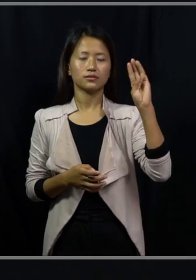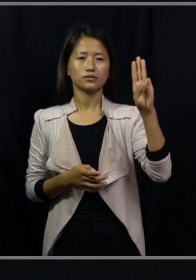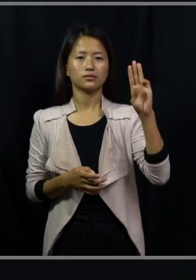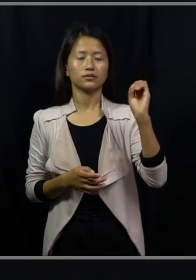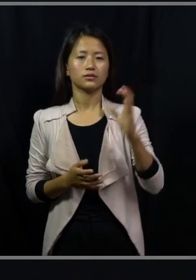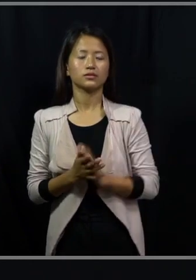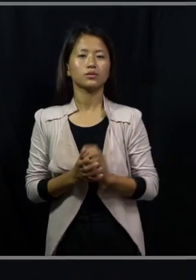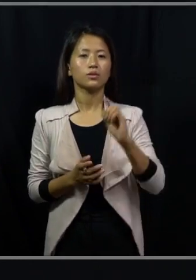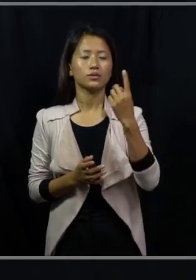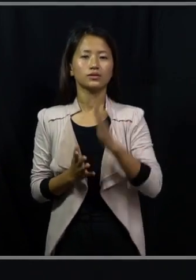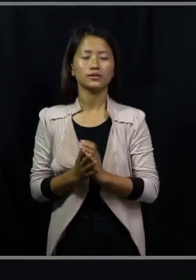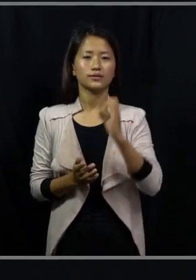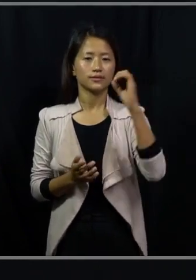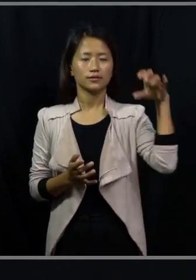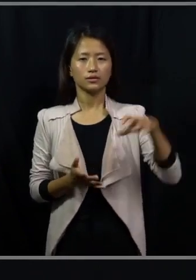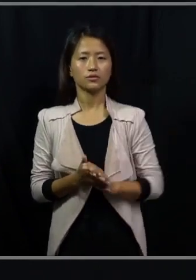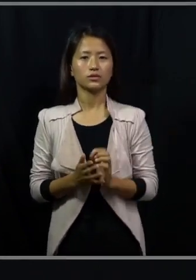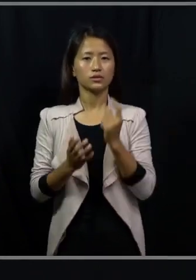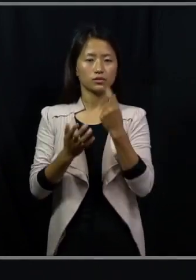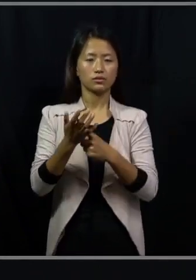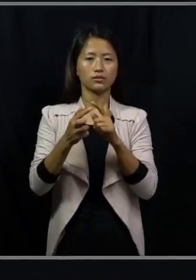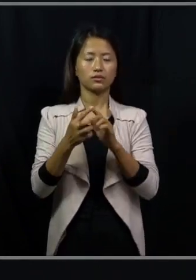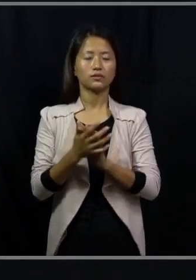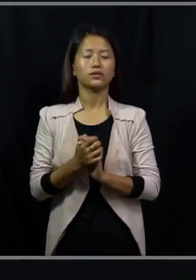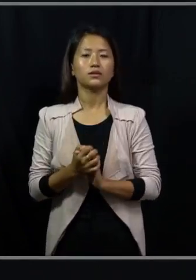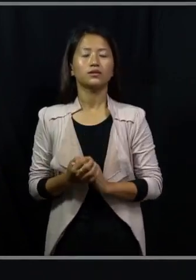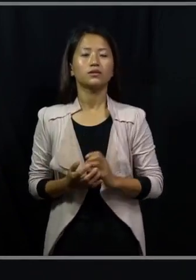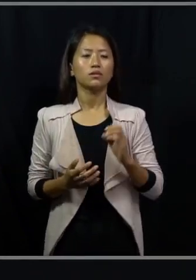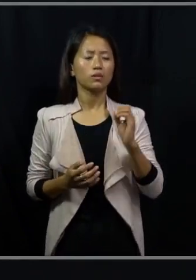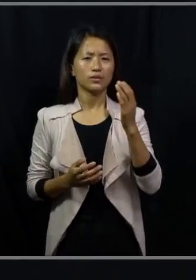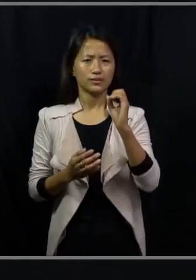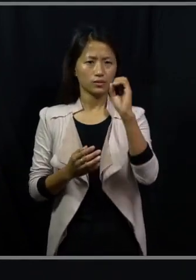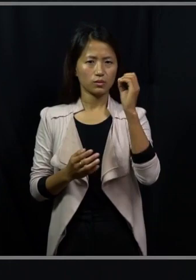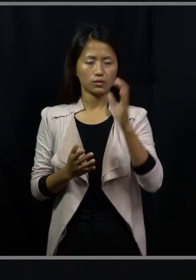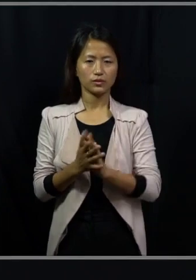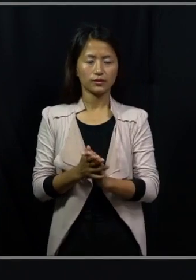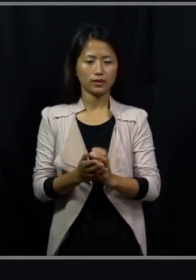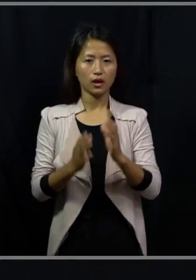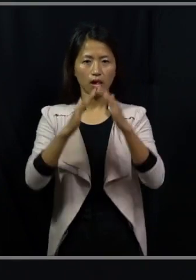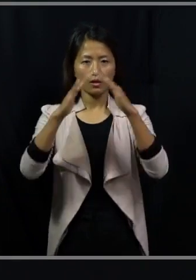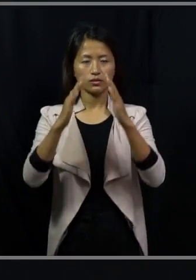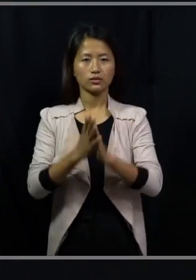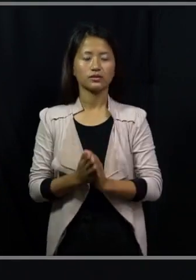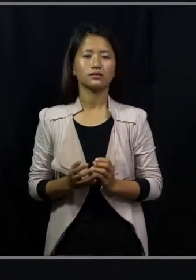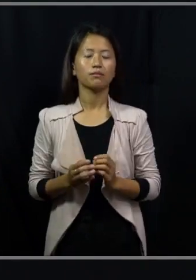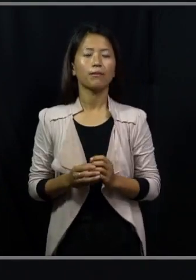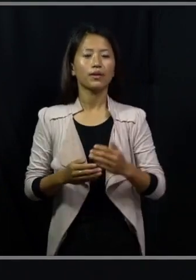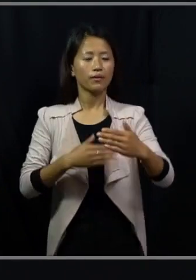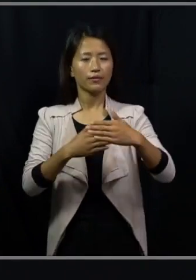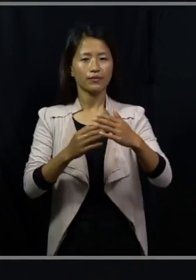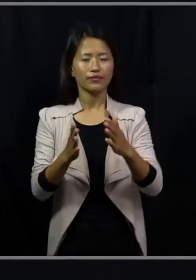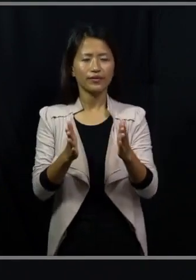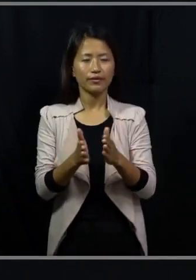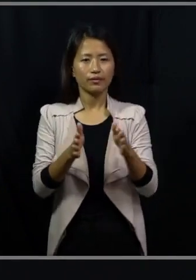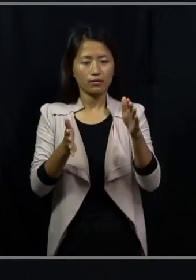the city of Ur. And also the ordinary houses in the city of Ur, it has